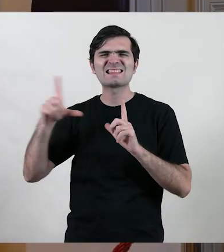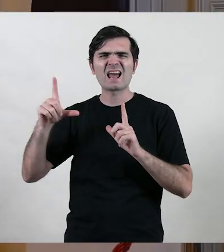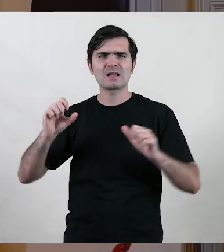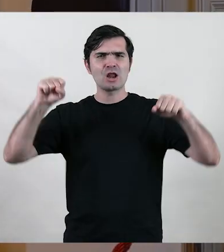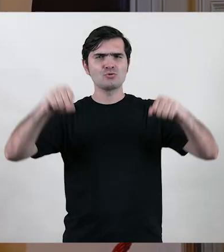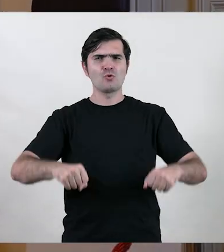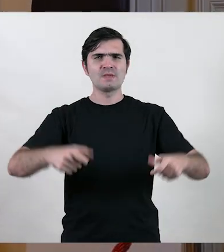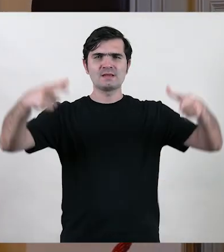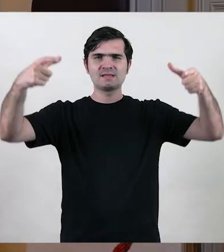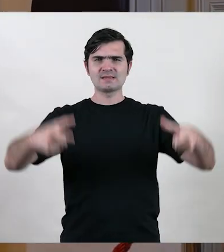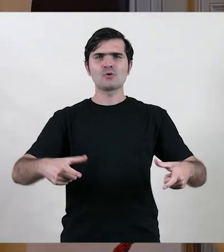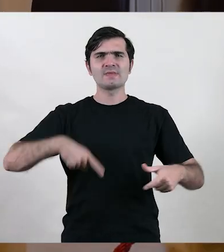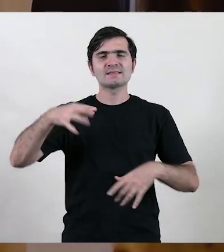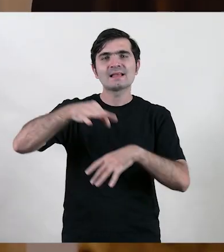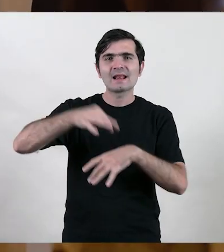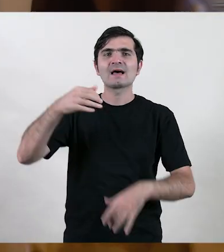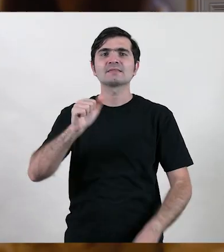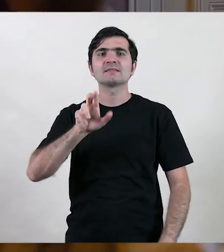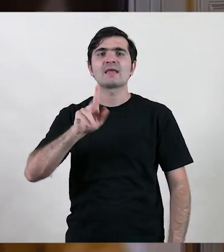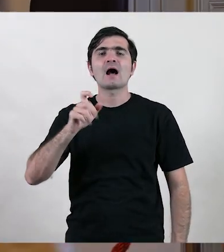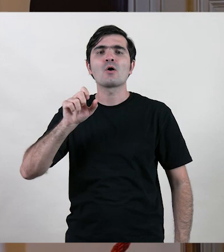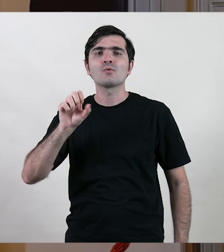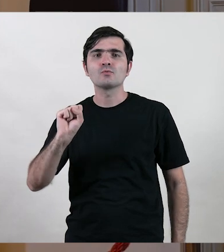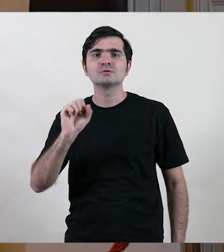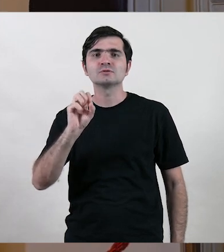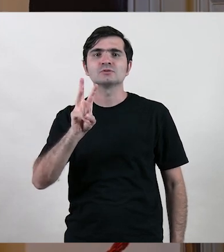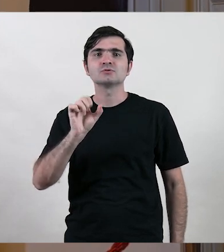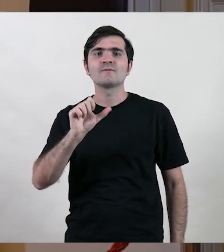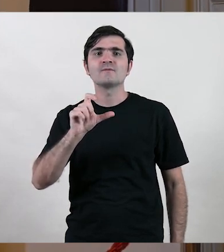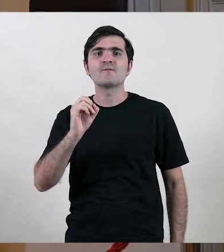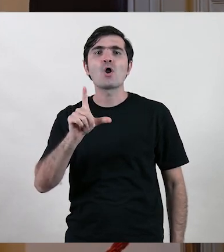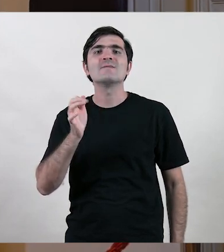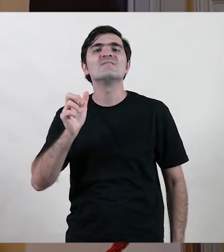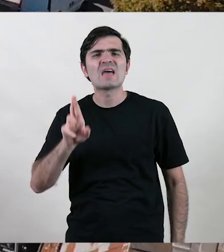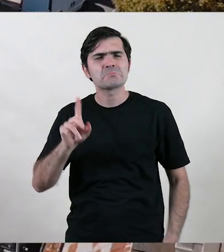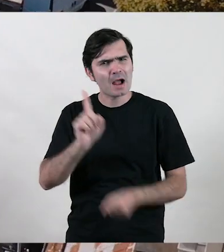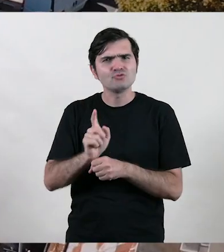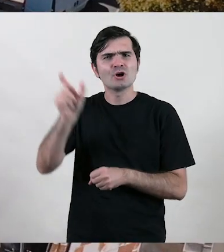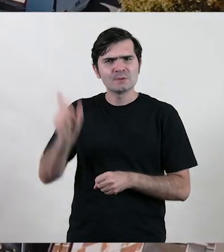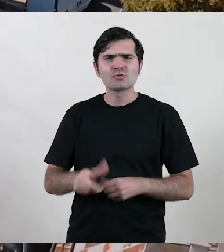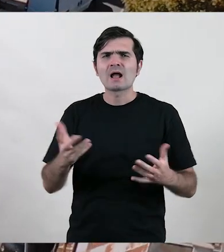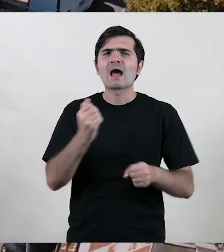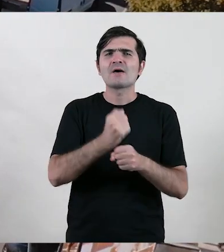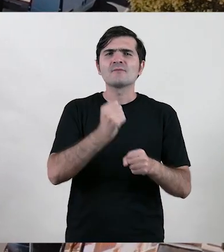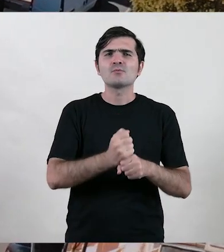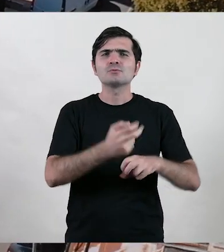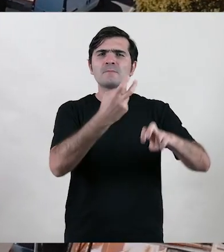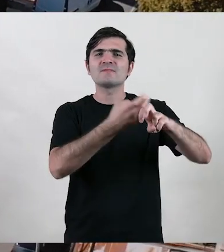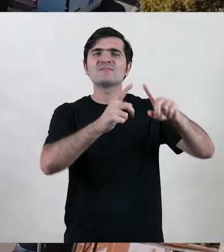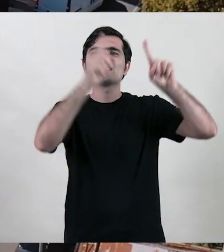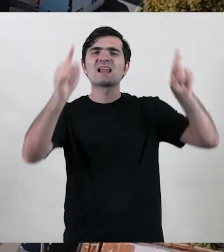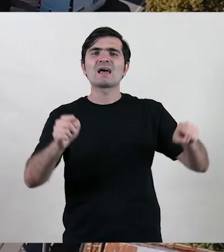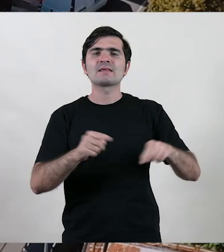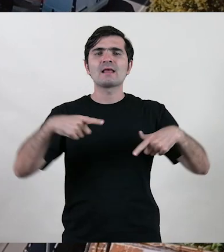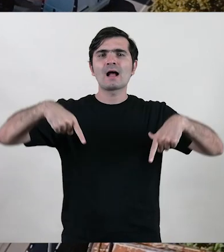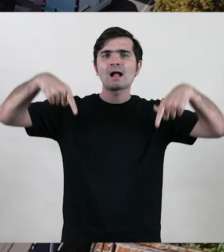August Zwölfer, the same artist responsible for the stained glass windows at Peleș Castle in Sinaia.